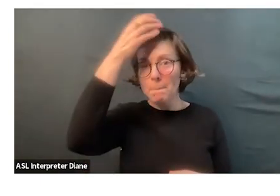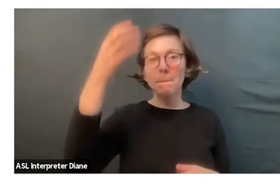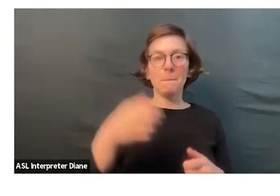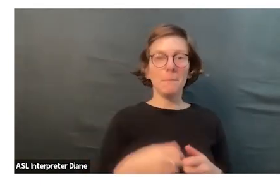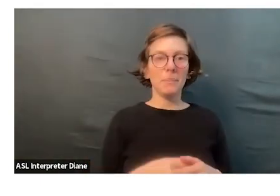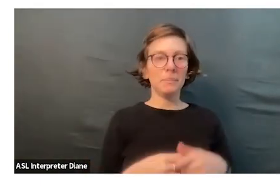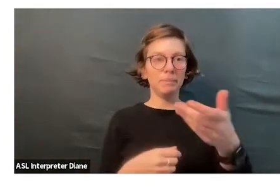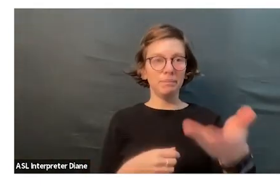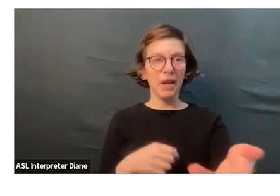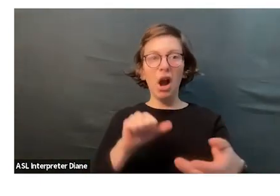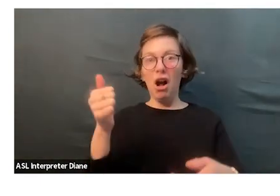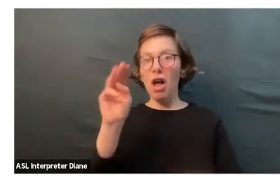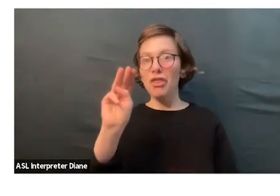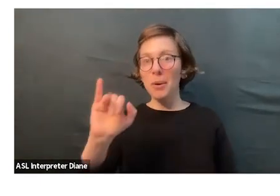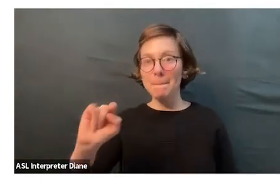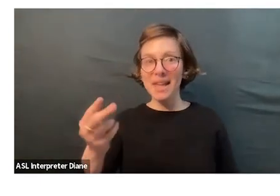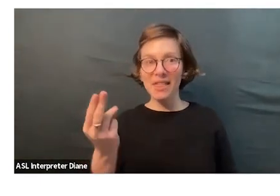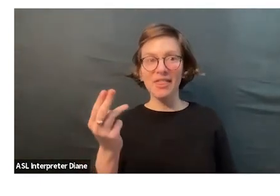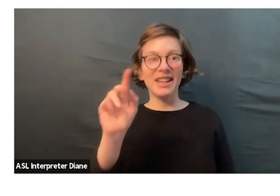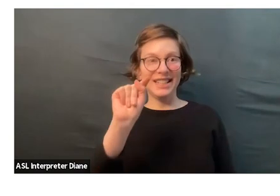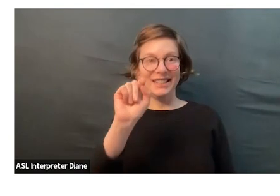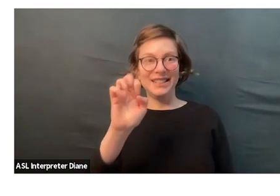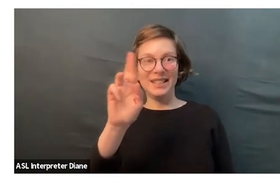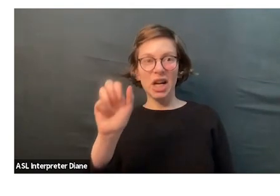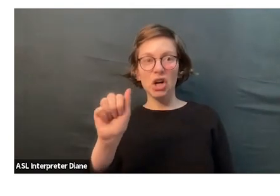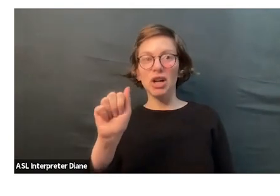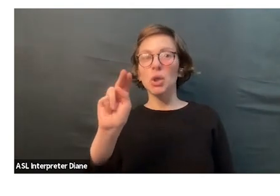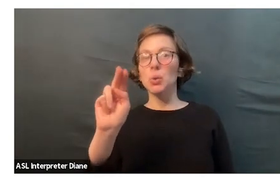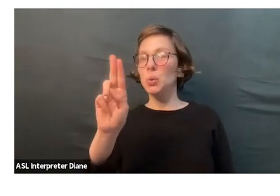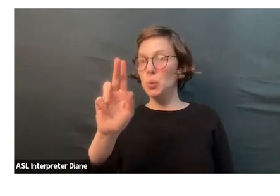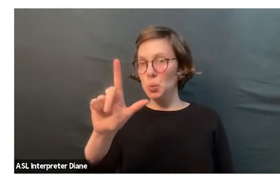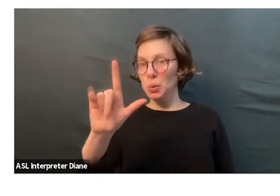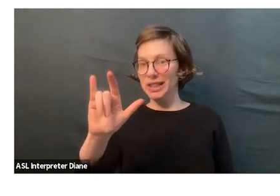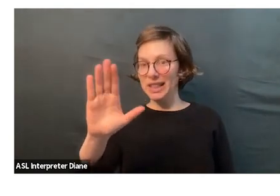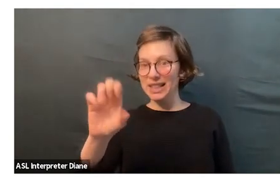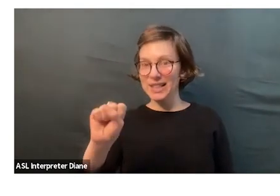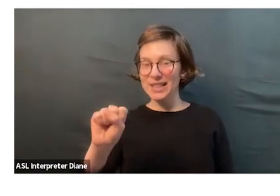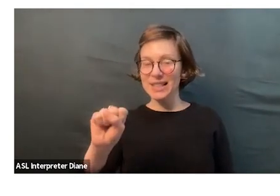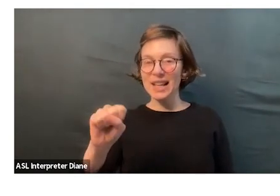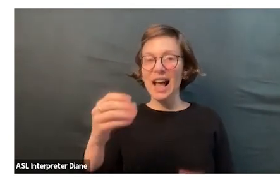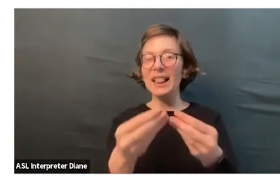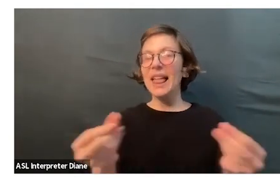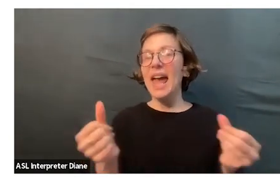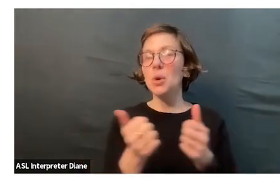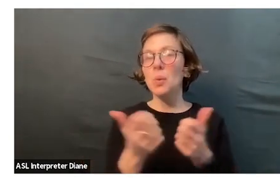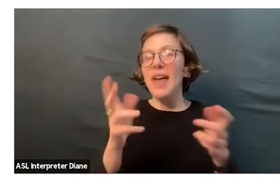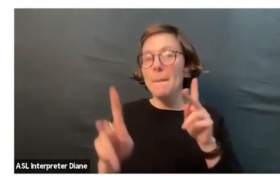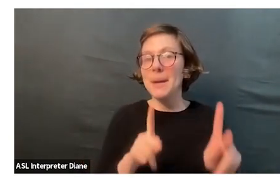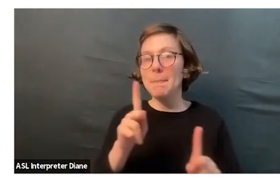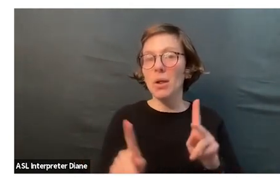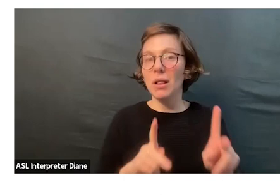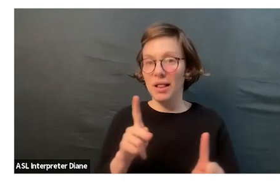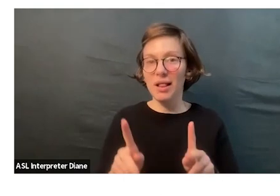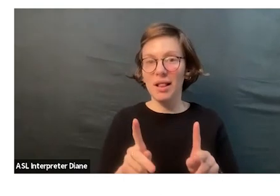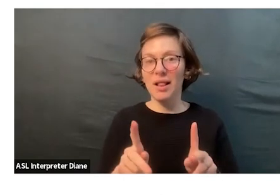land. And it was considered an empty land because the native populations, aboriginals of Australia,